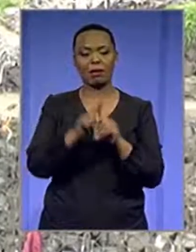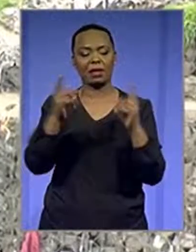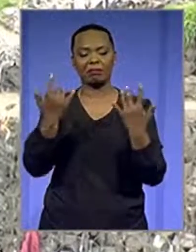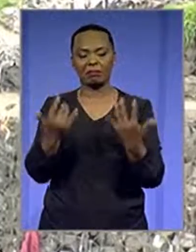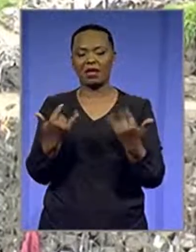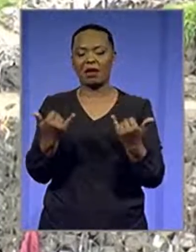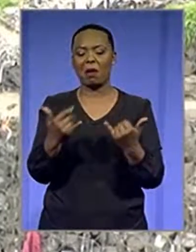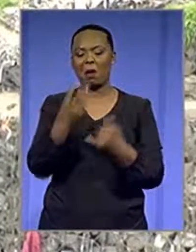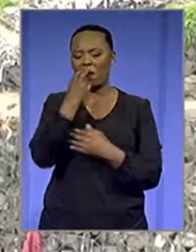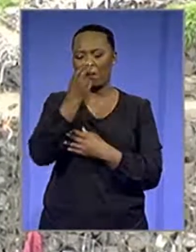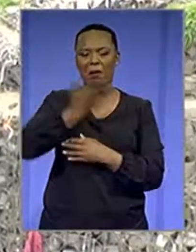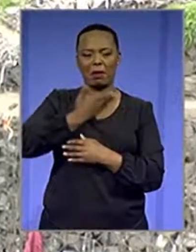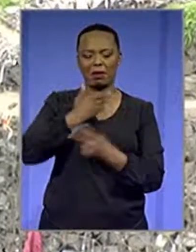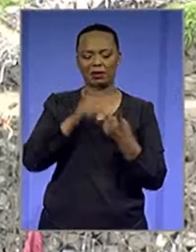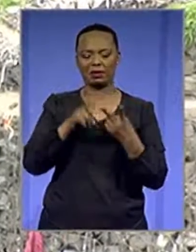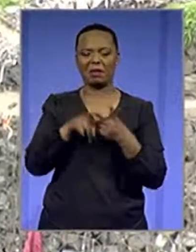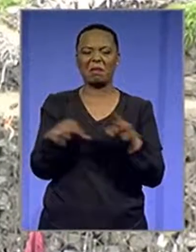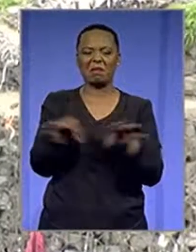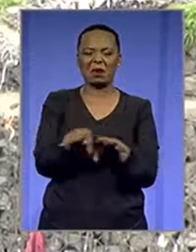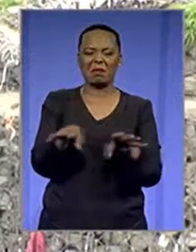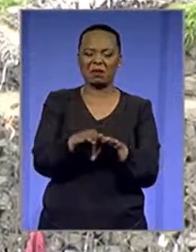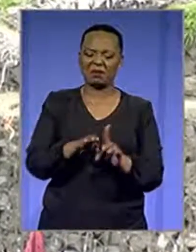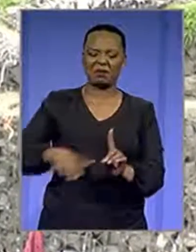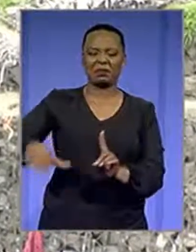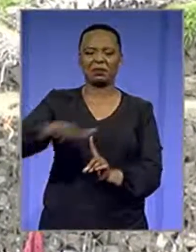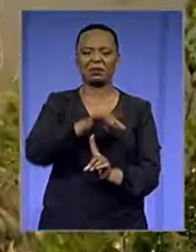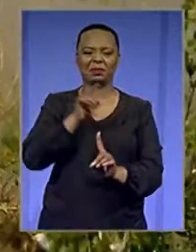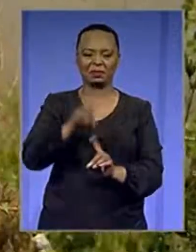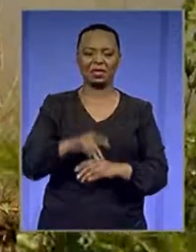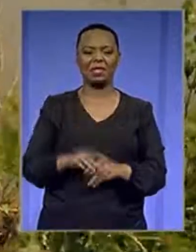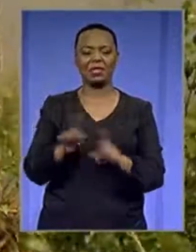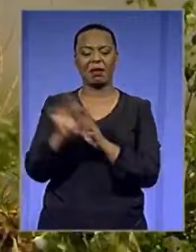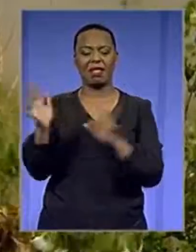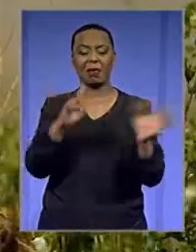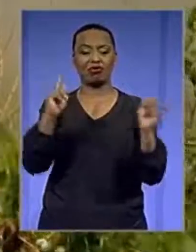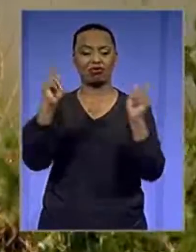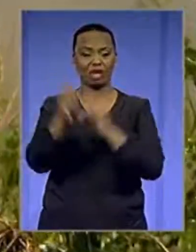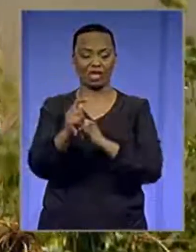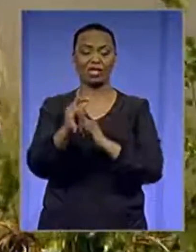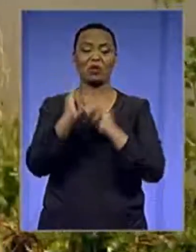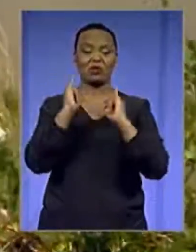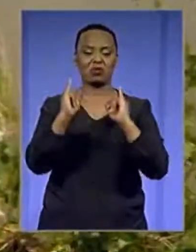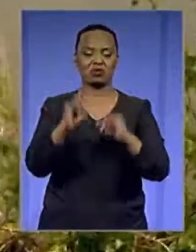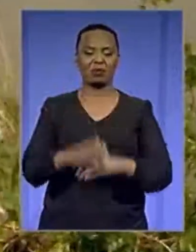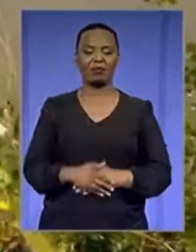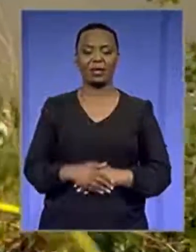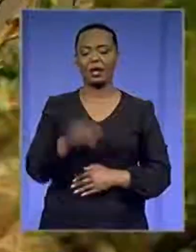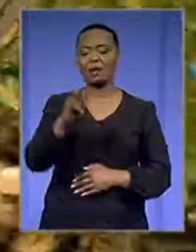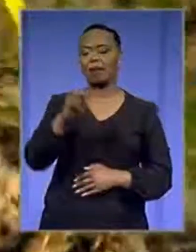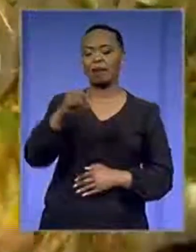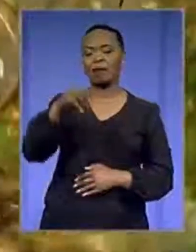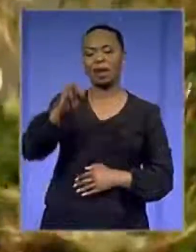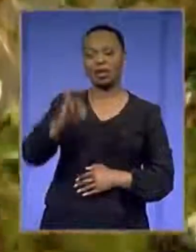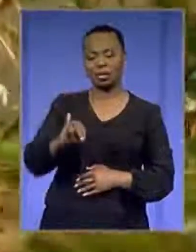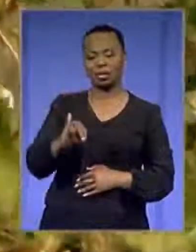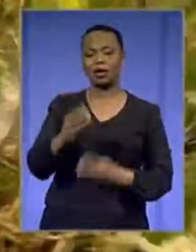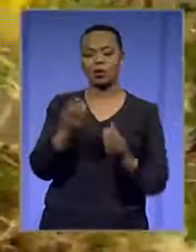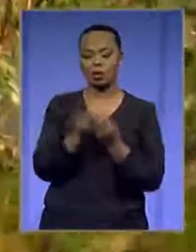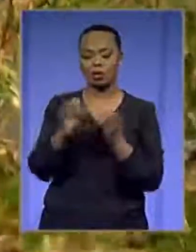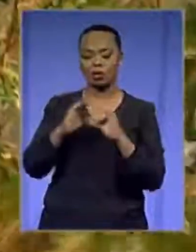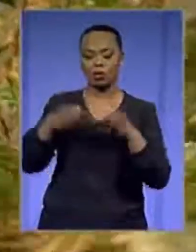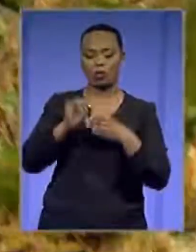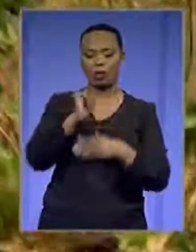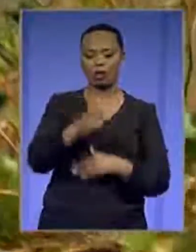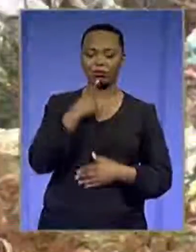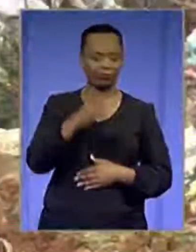e eme leribeng la kotsi ya tšhilafatšo ya lefaufau. Ge e le Maimane le sehlopha sa gagwe ga ba kwane le